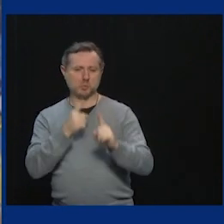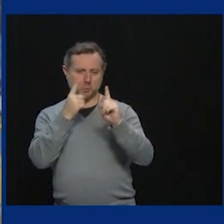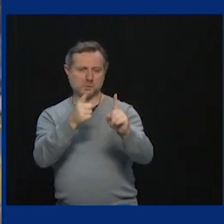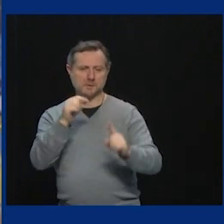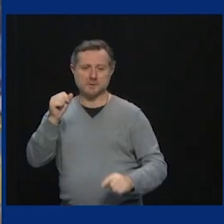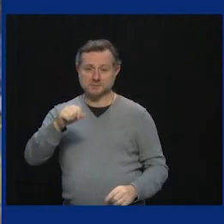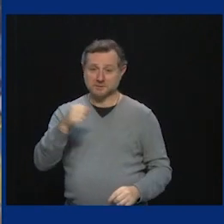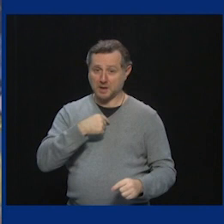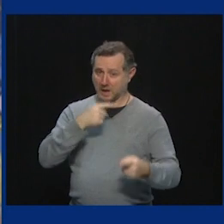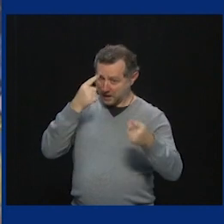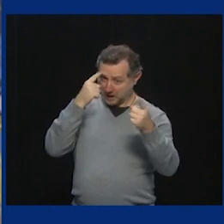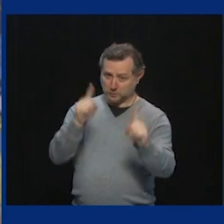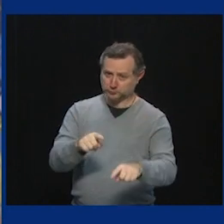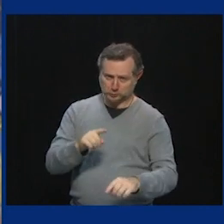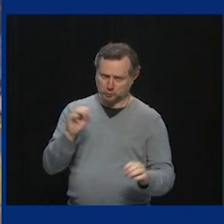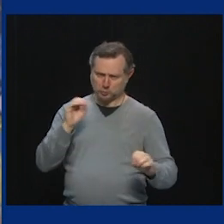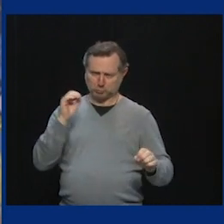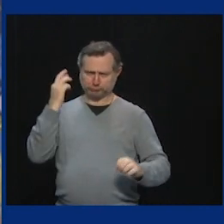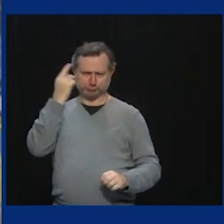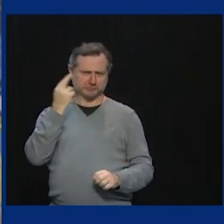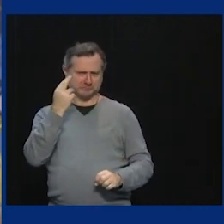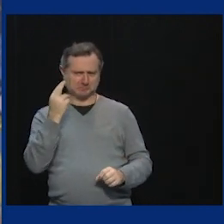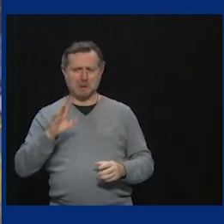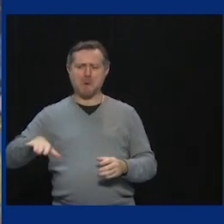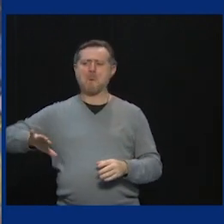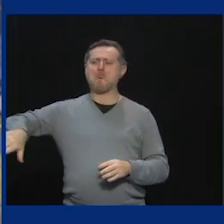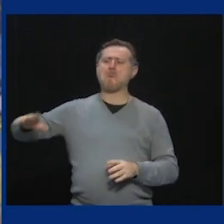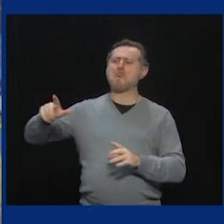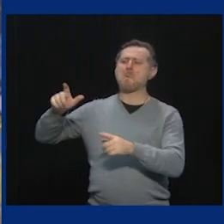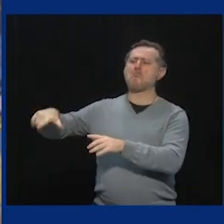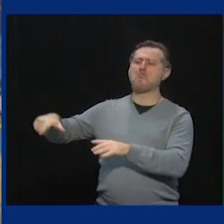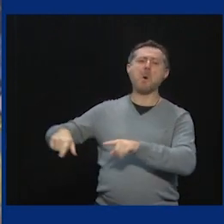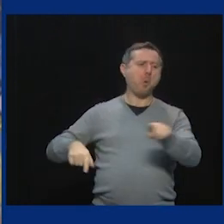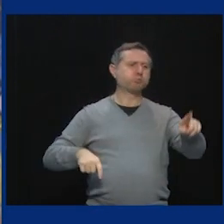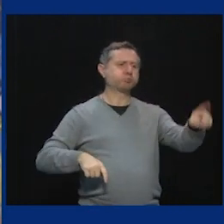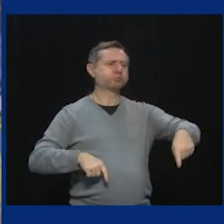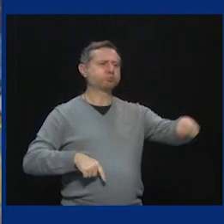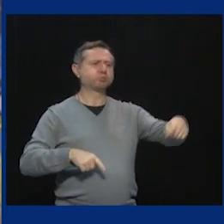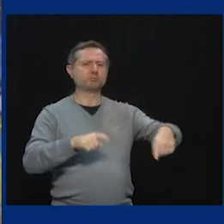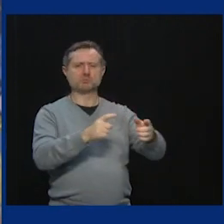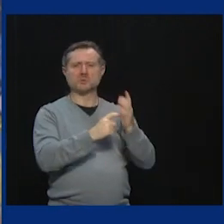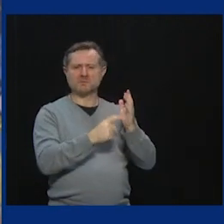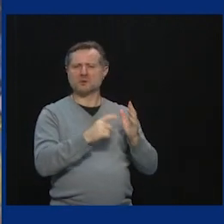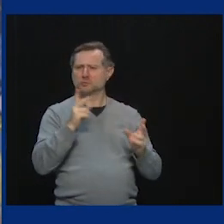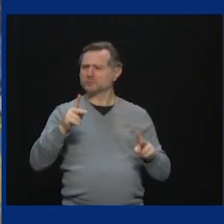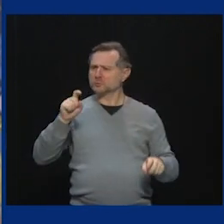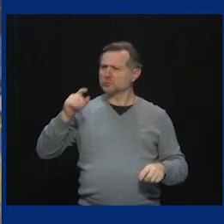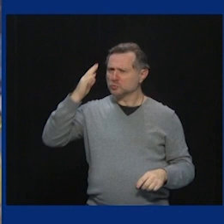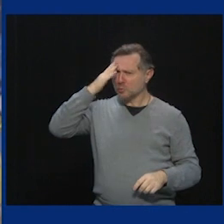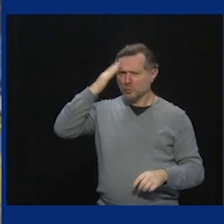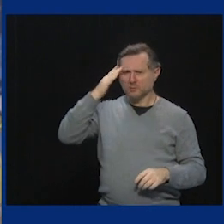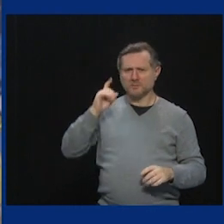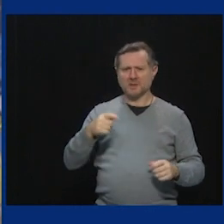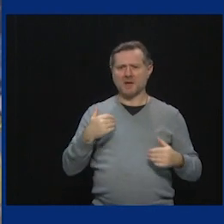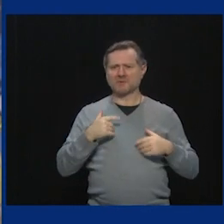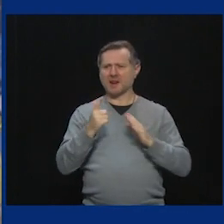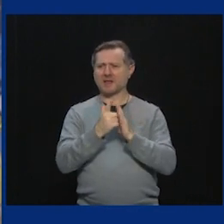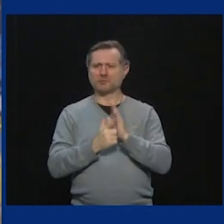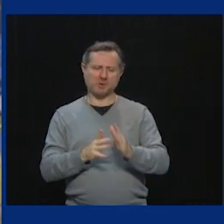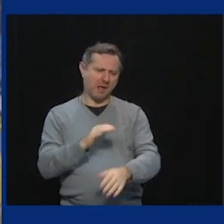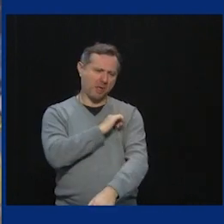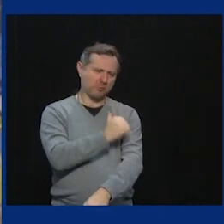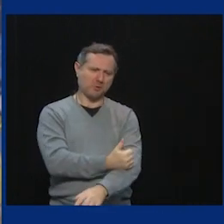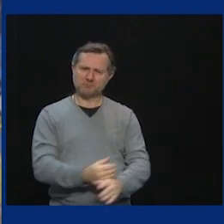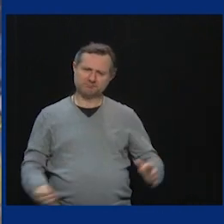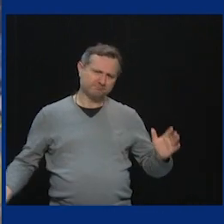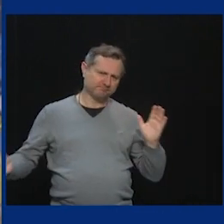agree, there's no reason to have an exception. People need to be vaccinated. They should know that now, and we'll have the legal authority to announce that very